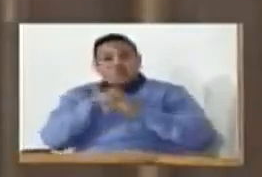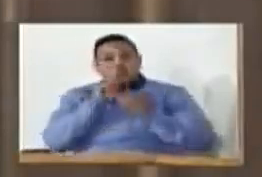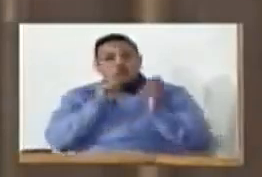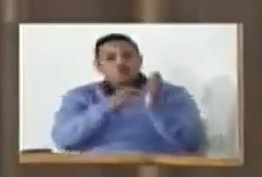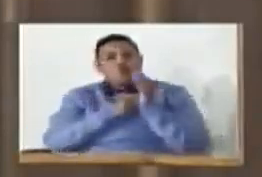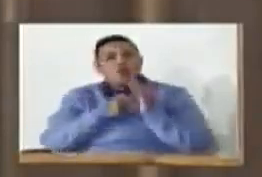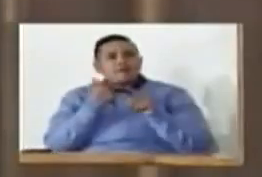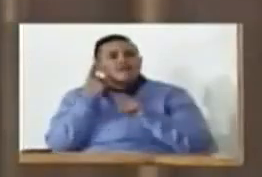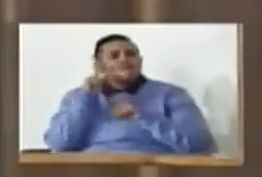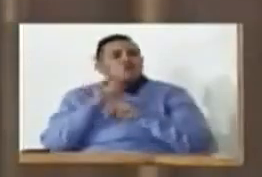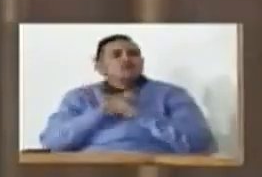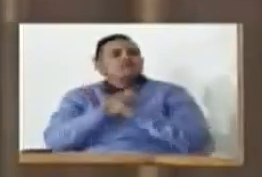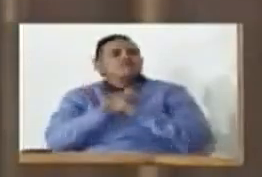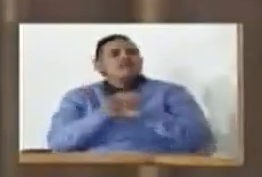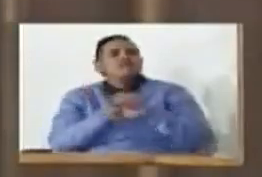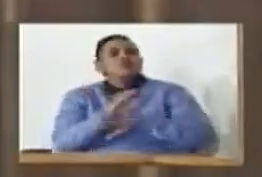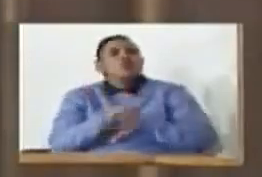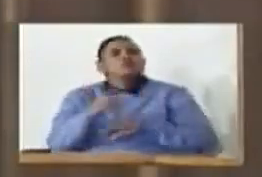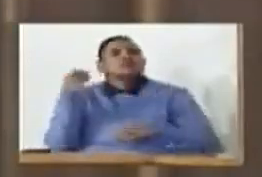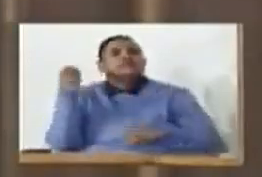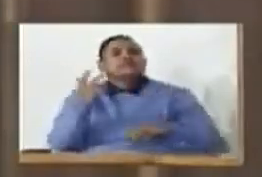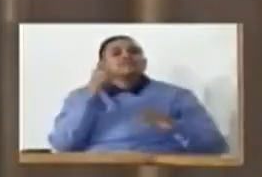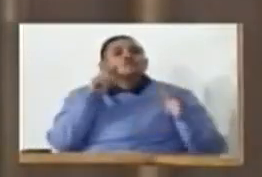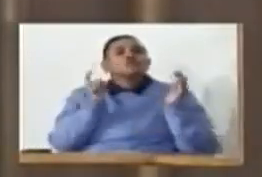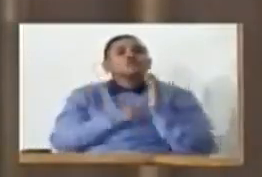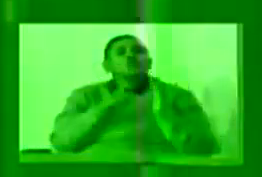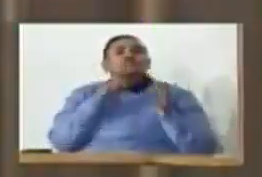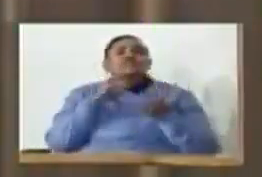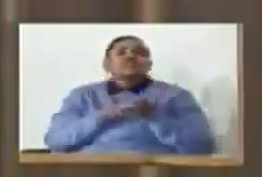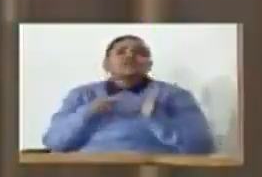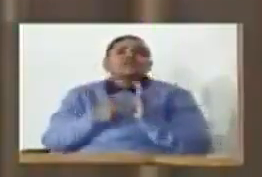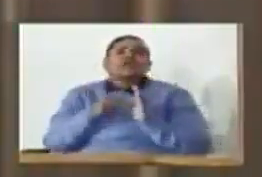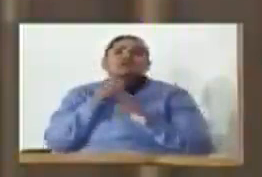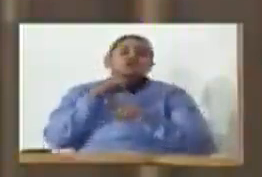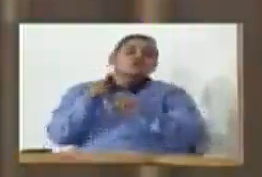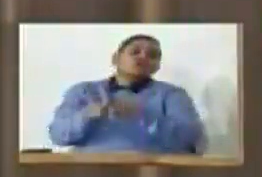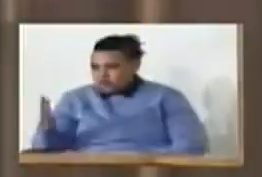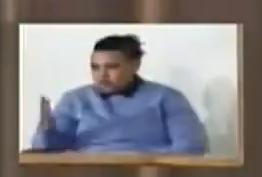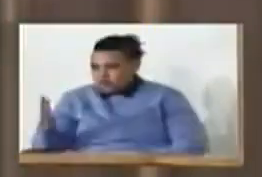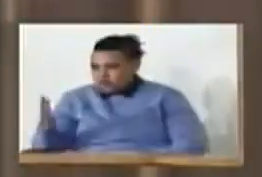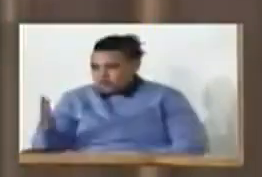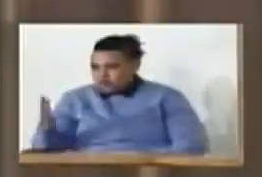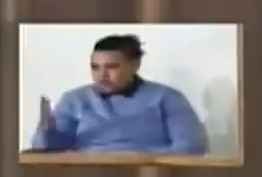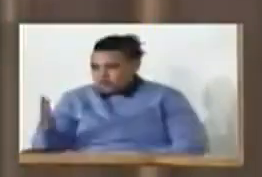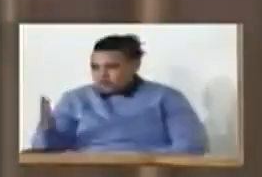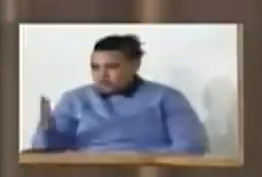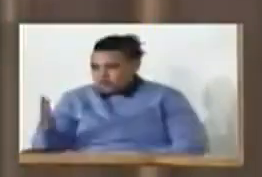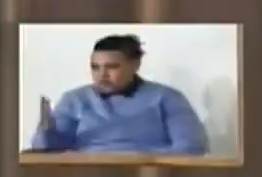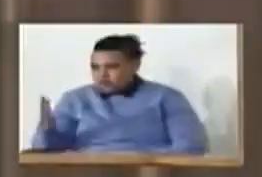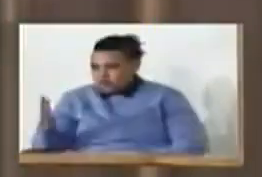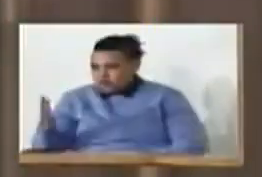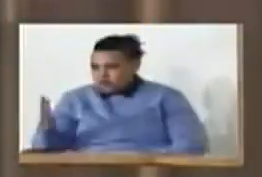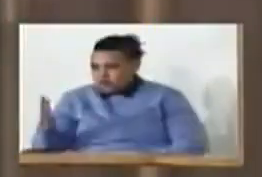for defense counsel to give notice of their intention to rely on an alibi,